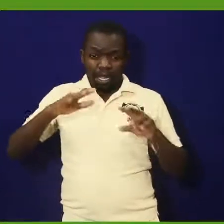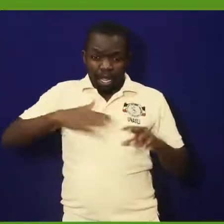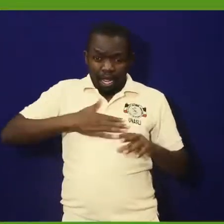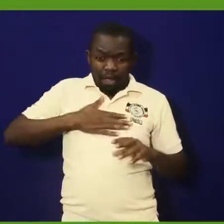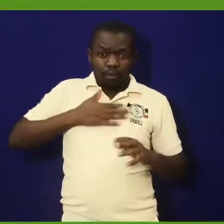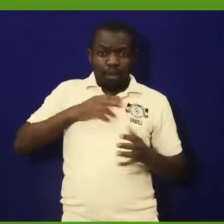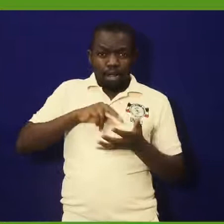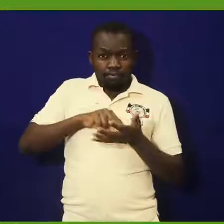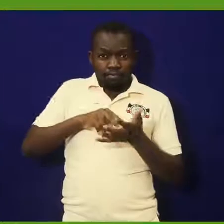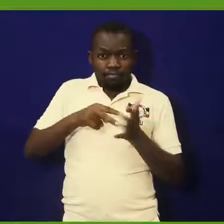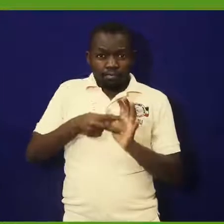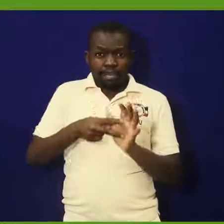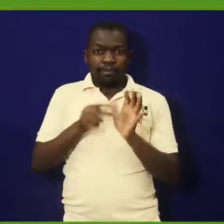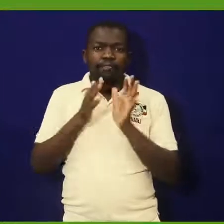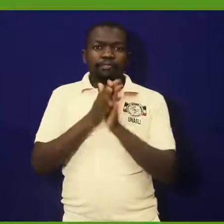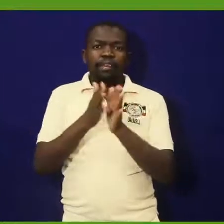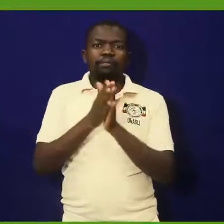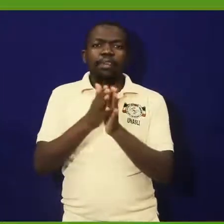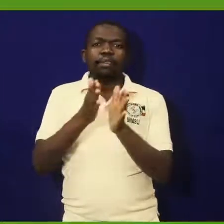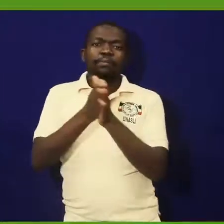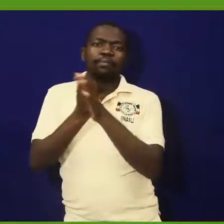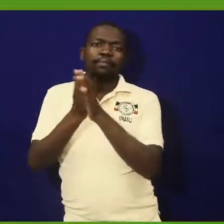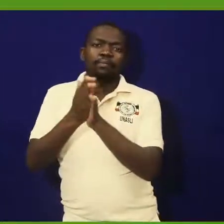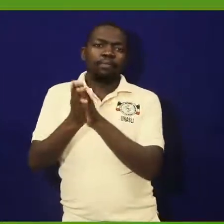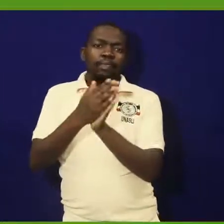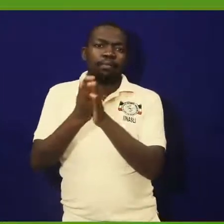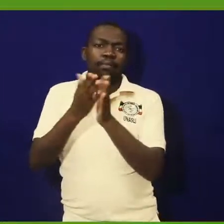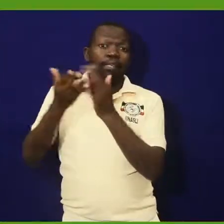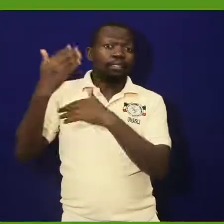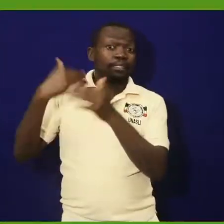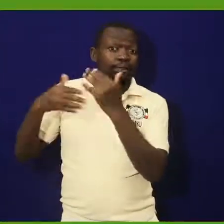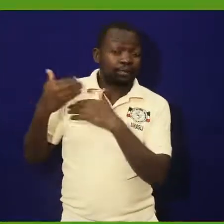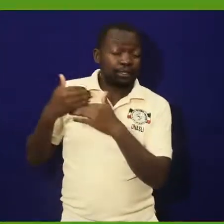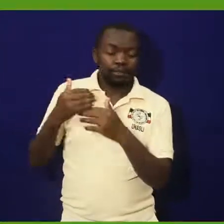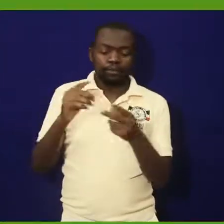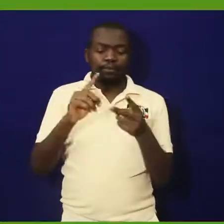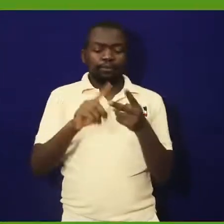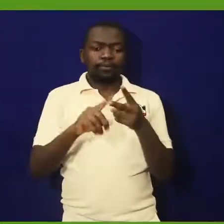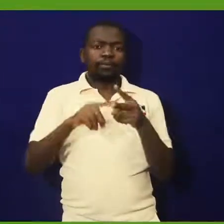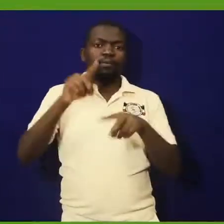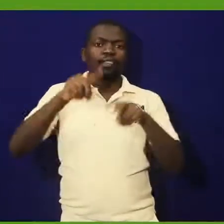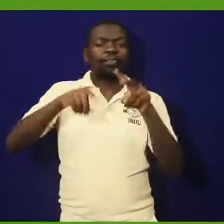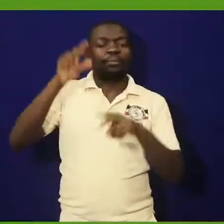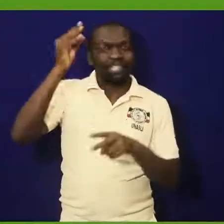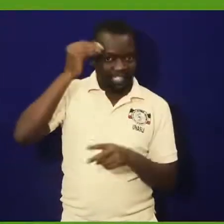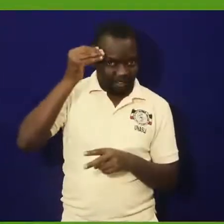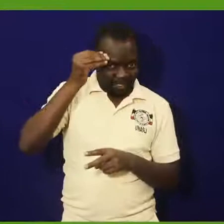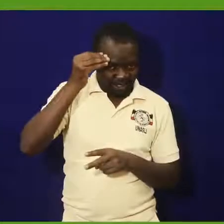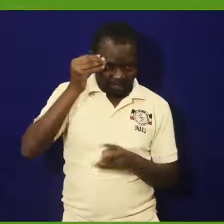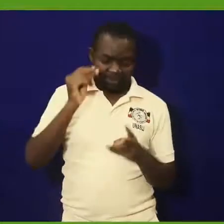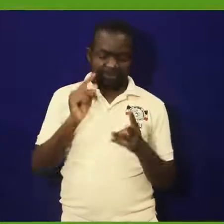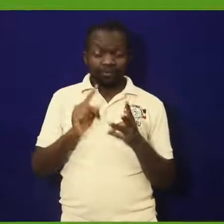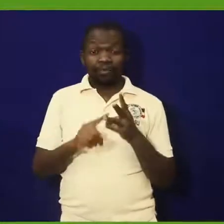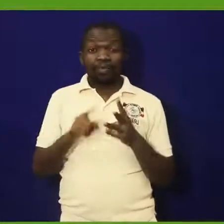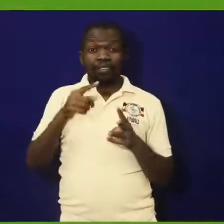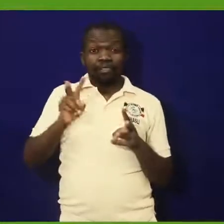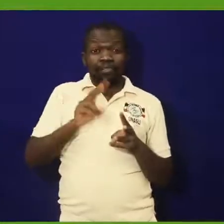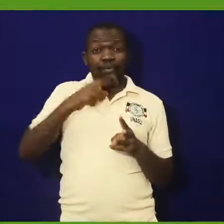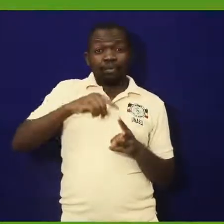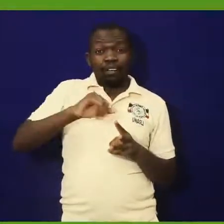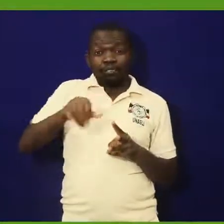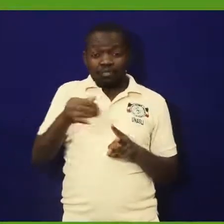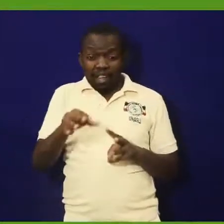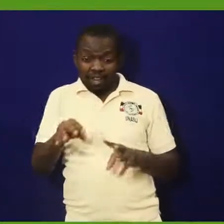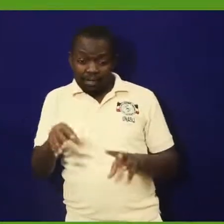own definition of history and political education. We have also tried to discover the sources